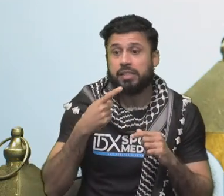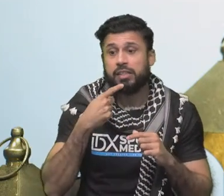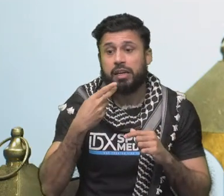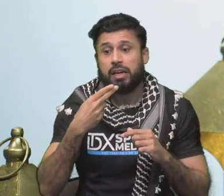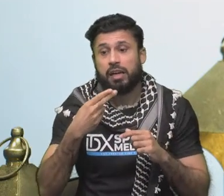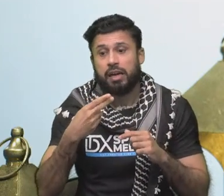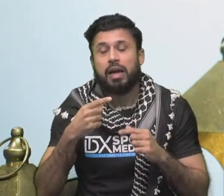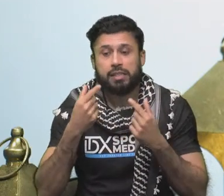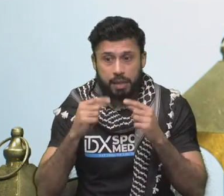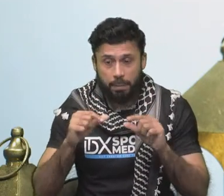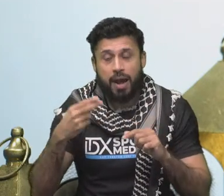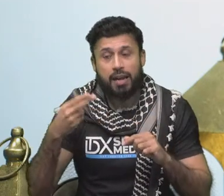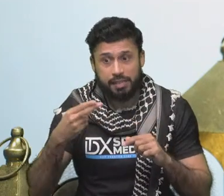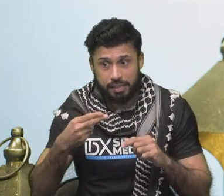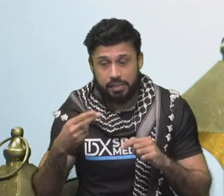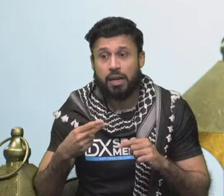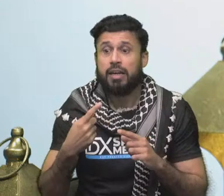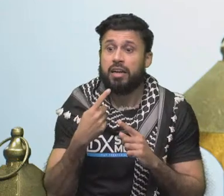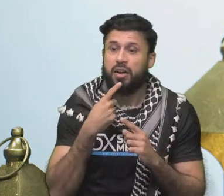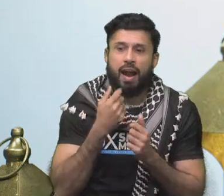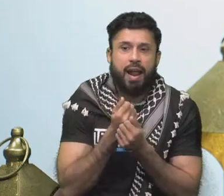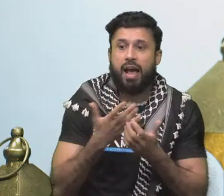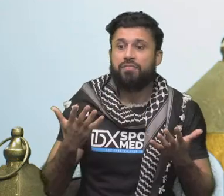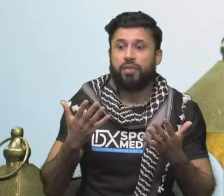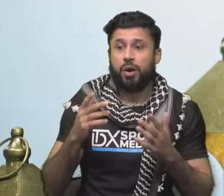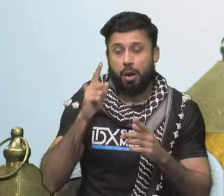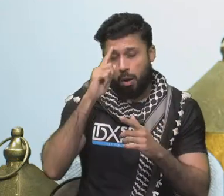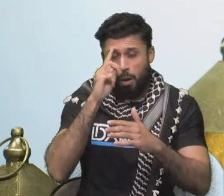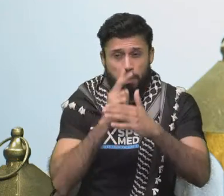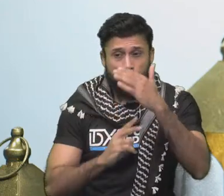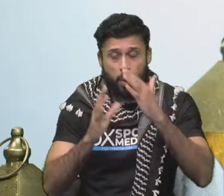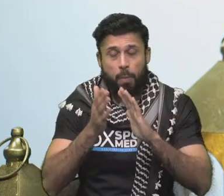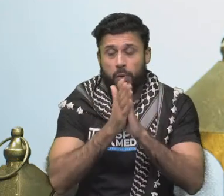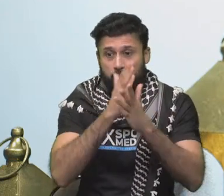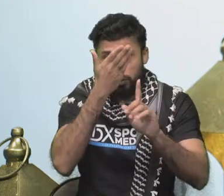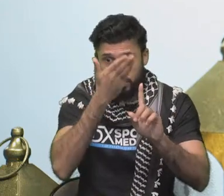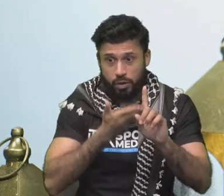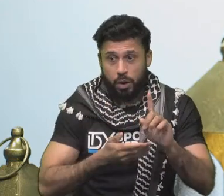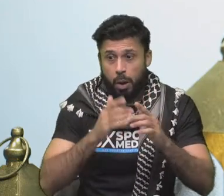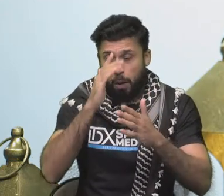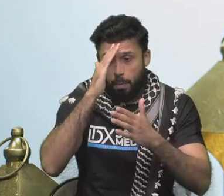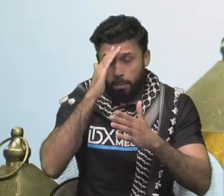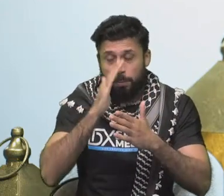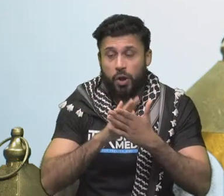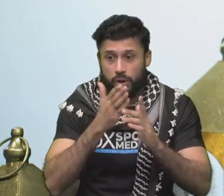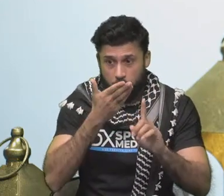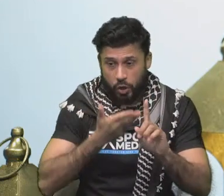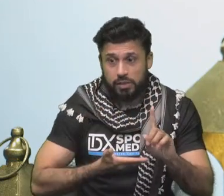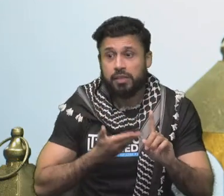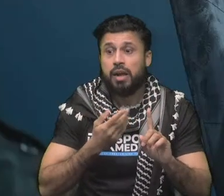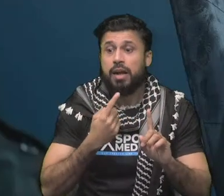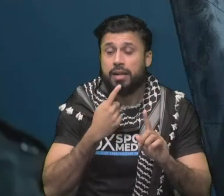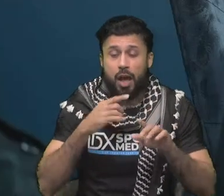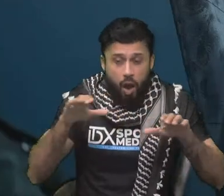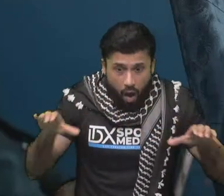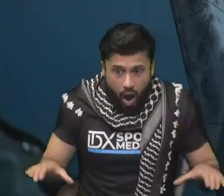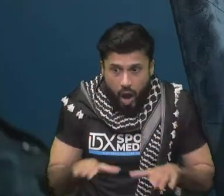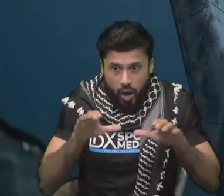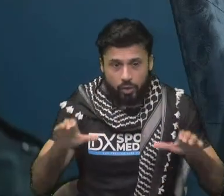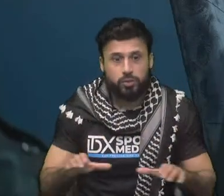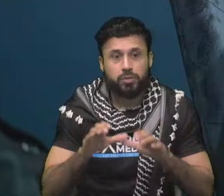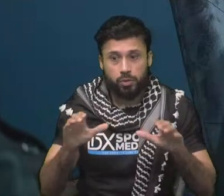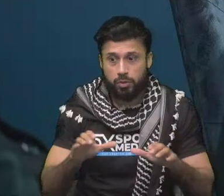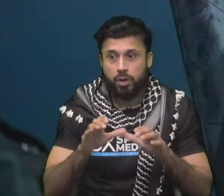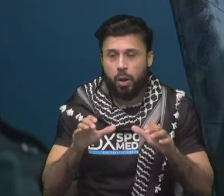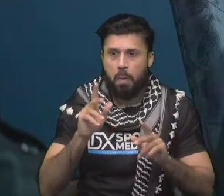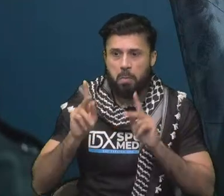And he has so many examples, subhanAllah. And he himself, he said, actually, the most dangerous people for people are ansaful